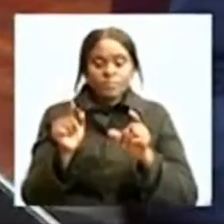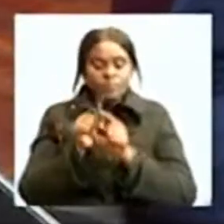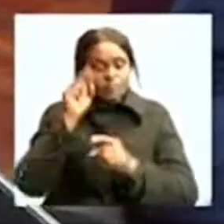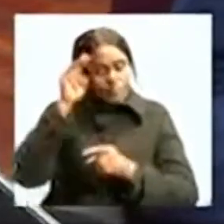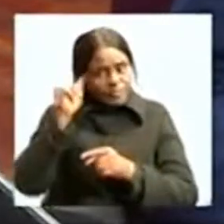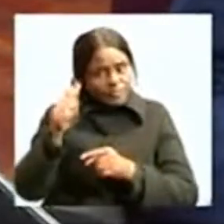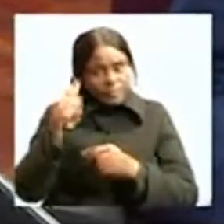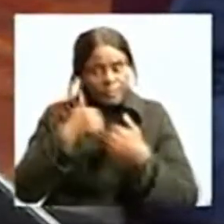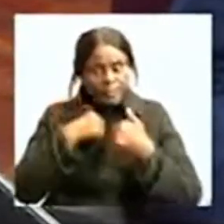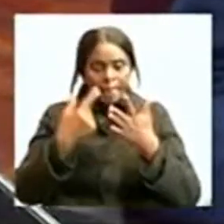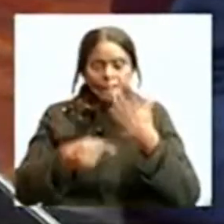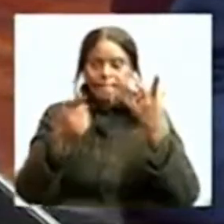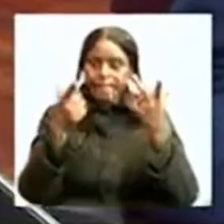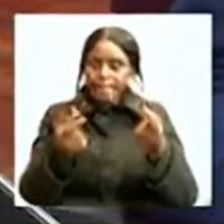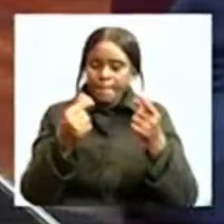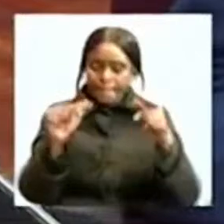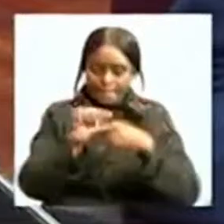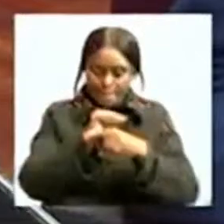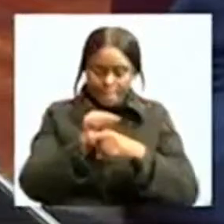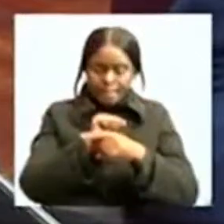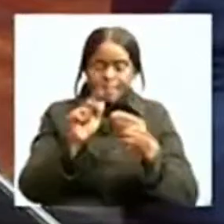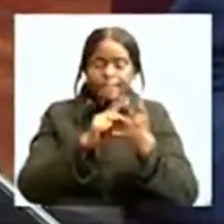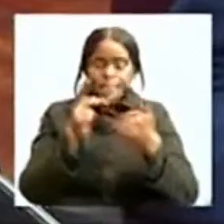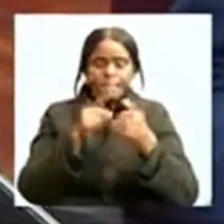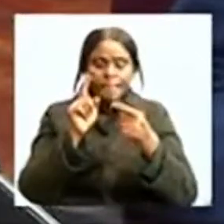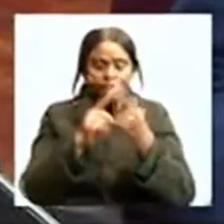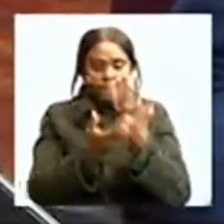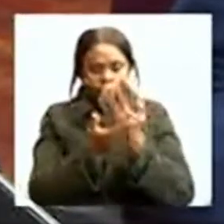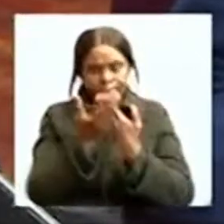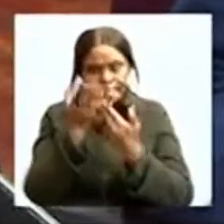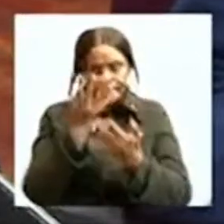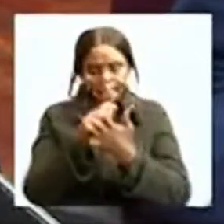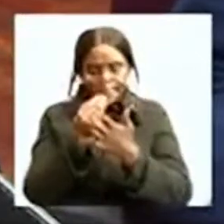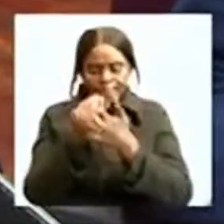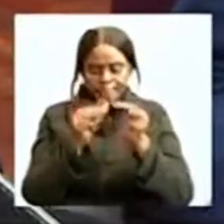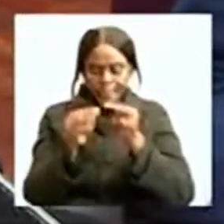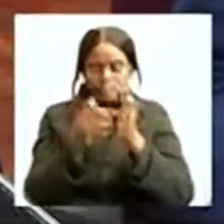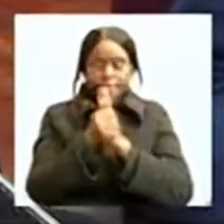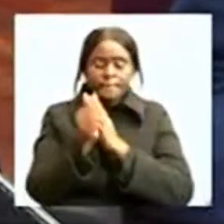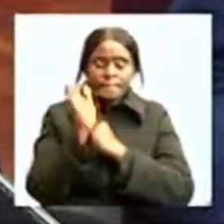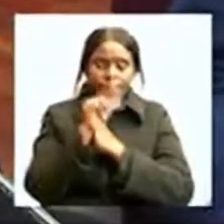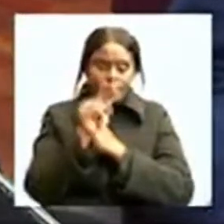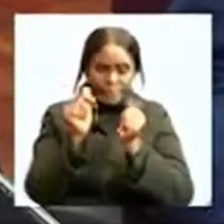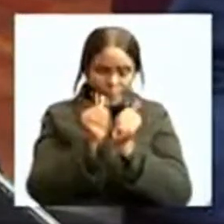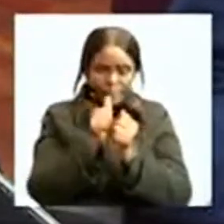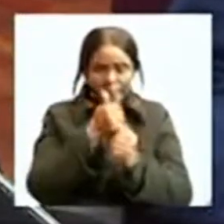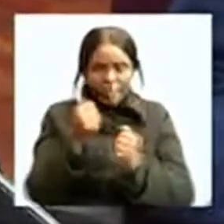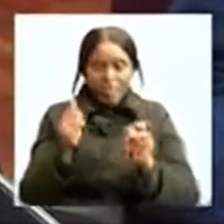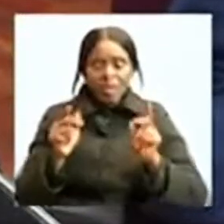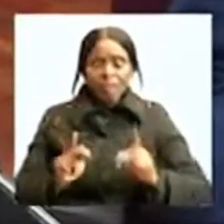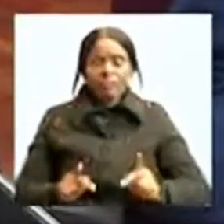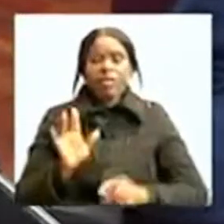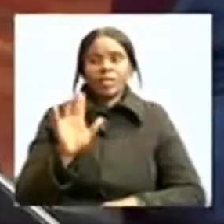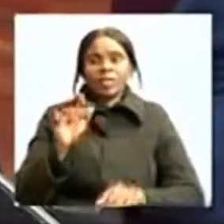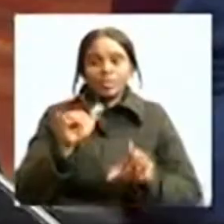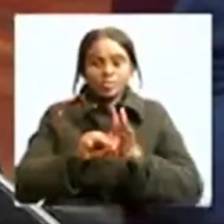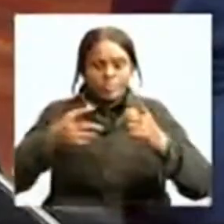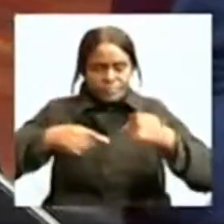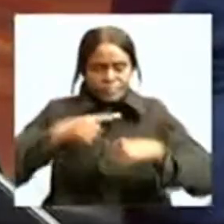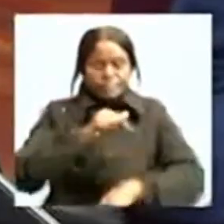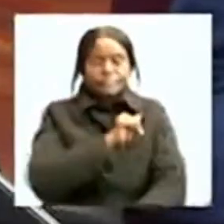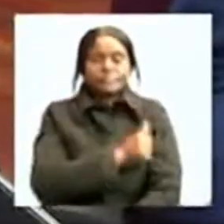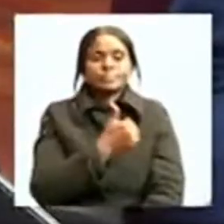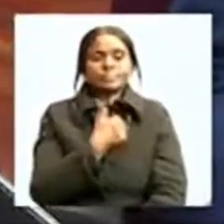Ministry conducts regular capacity building programs to enhance financial management skills among personnel in local